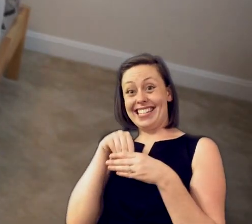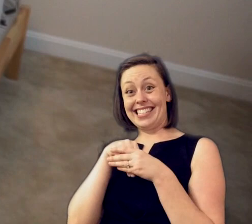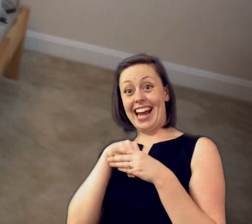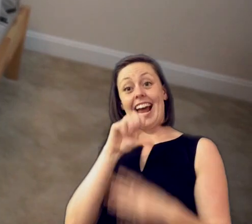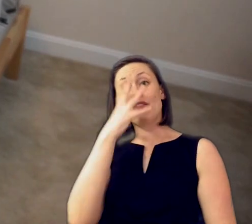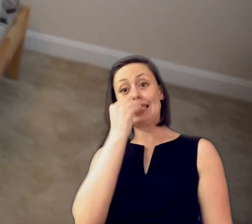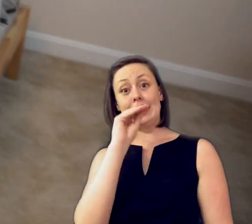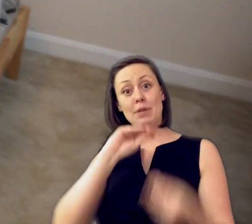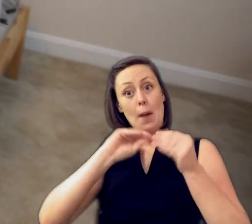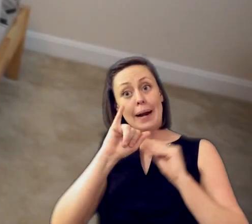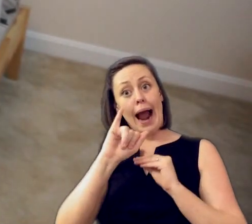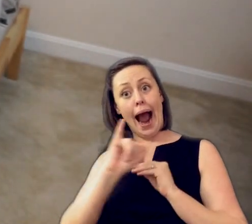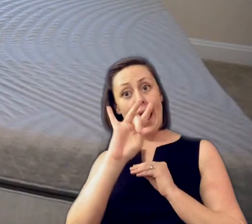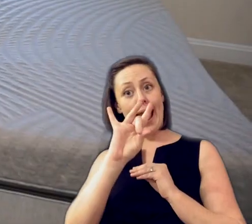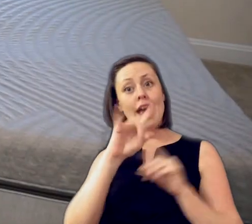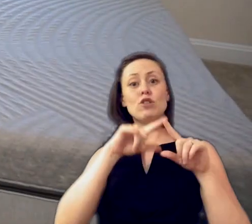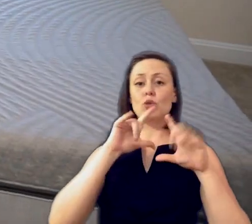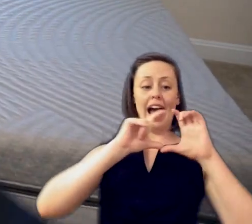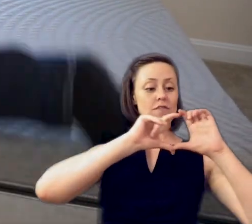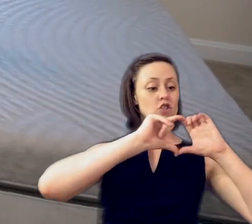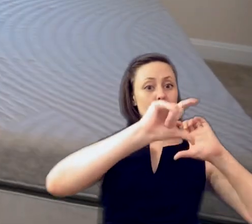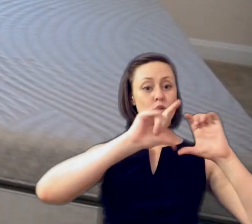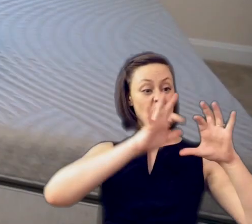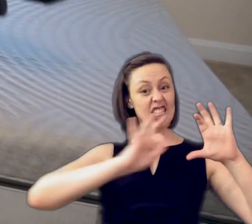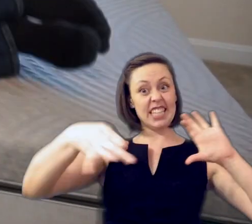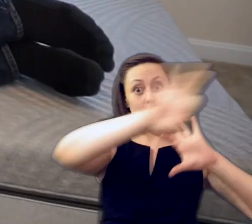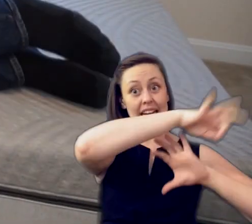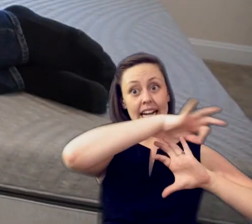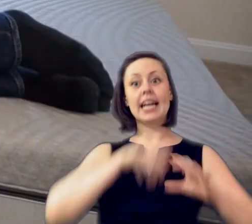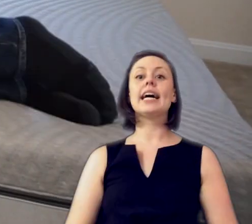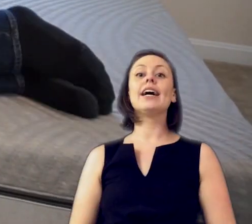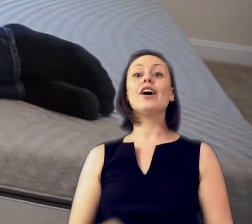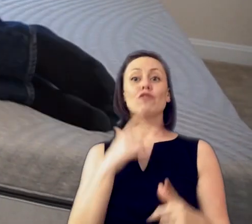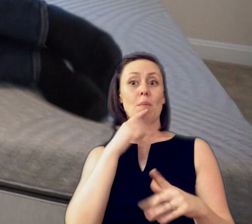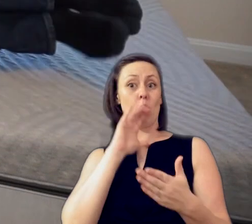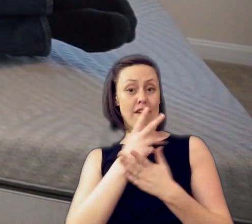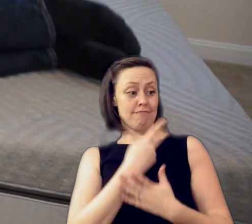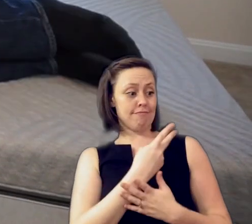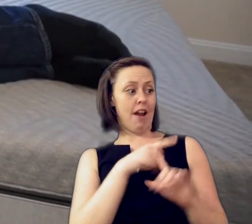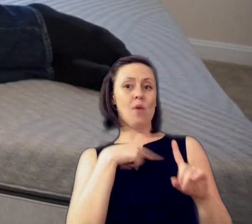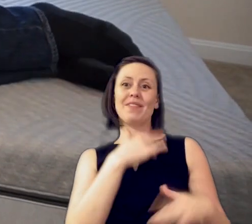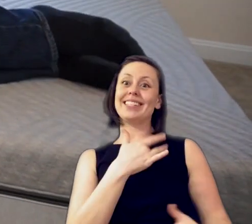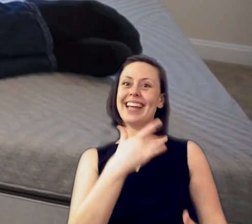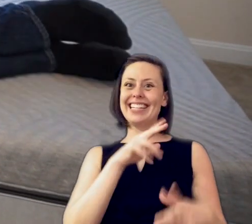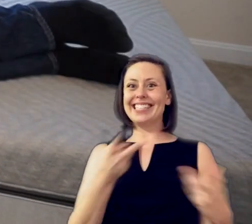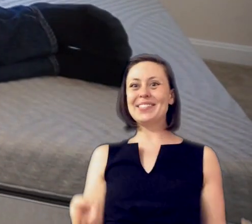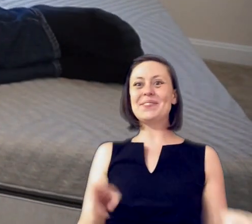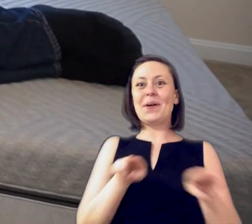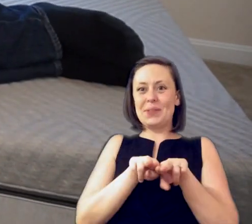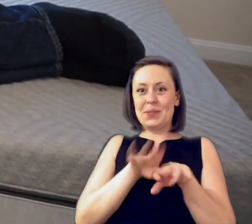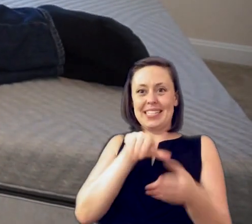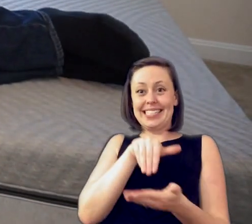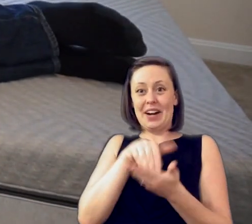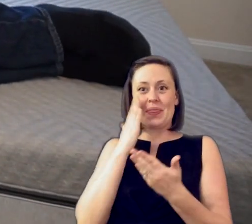of the Sleep Number i8, you have the chambers, which are zipped together, which for my wife and I, we had a tendency to kind of roll toward the center